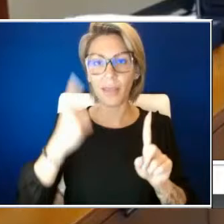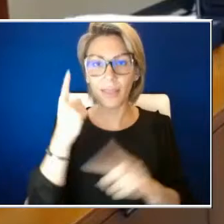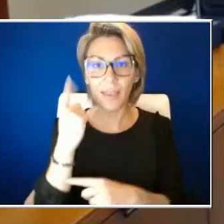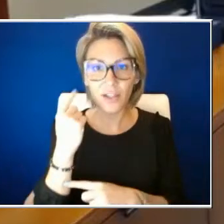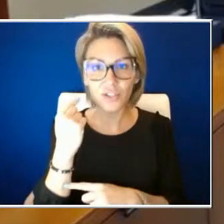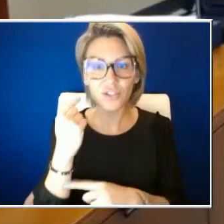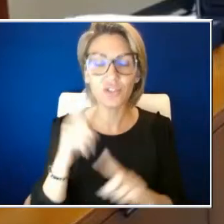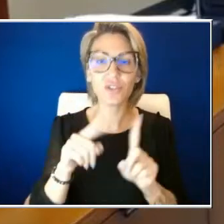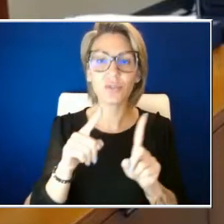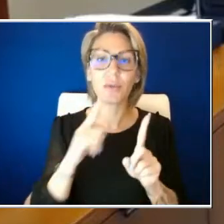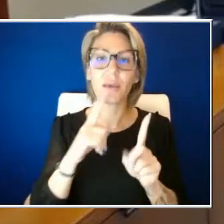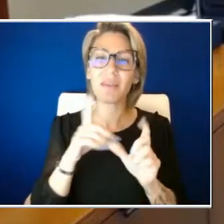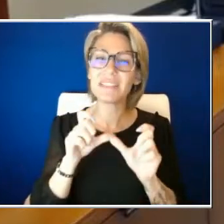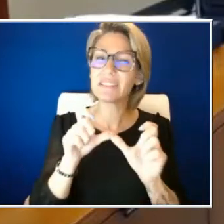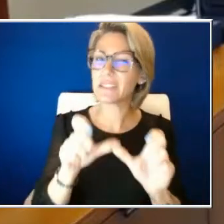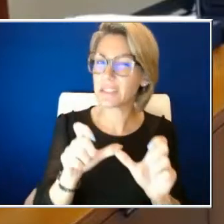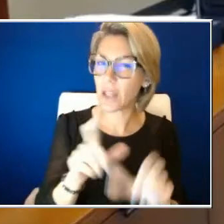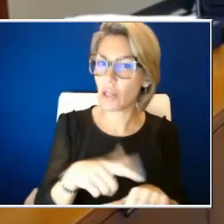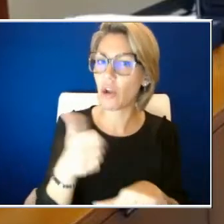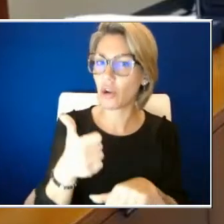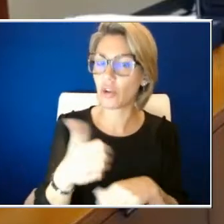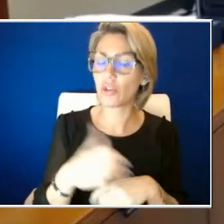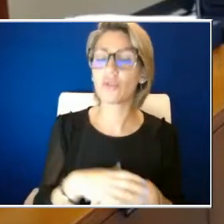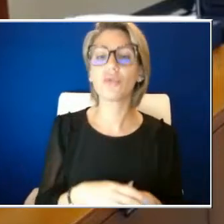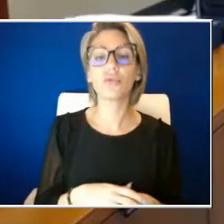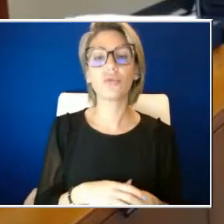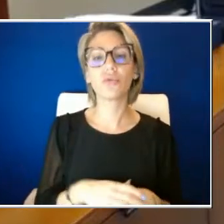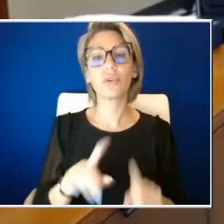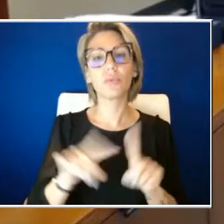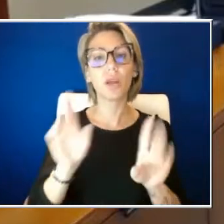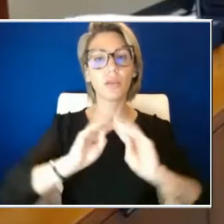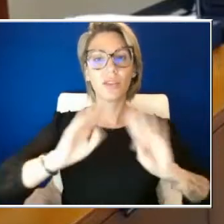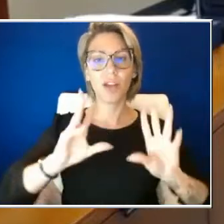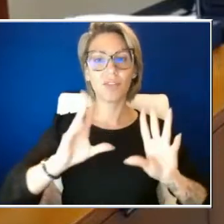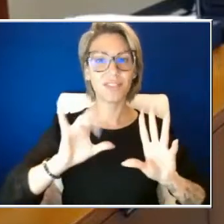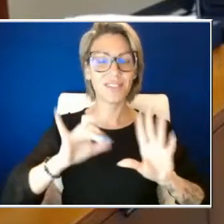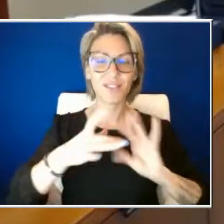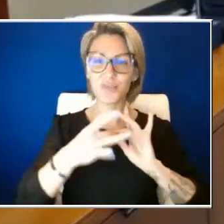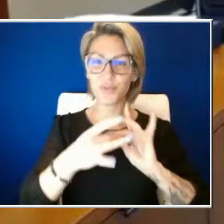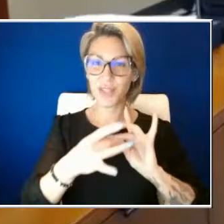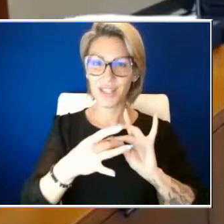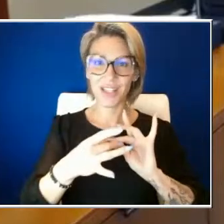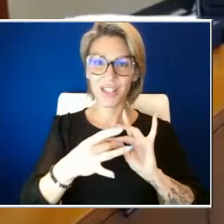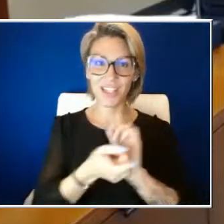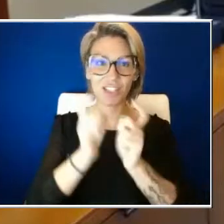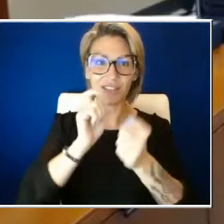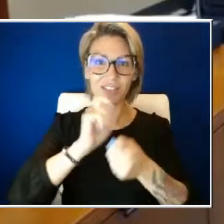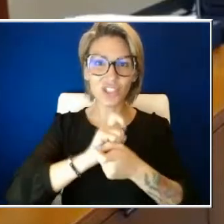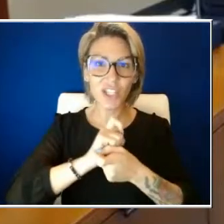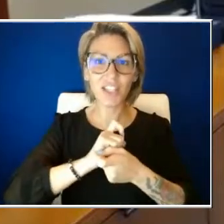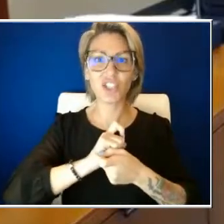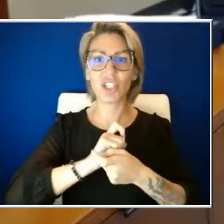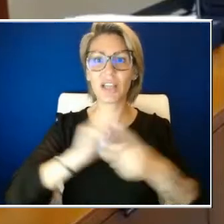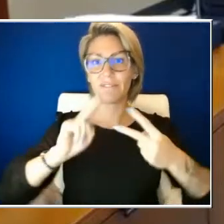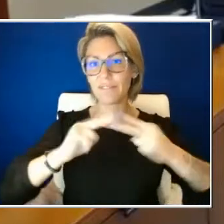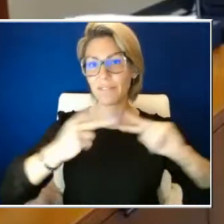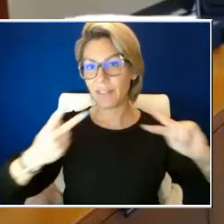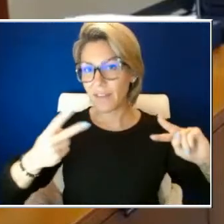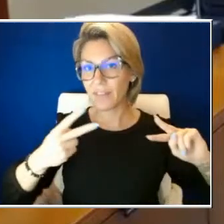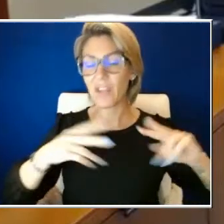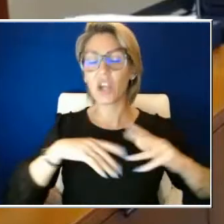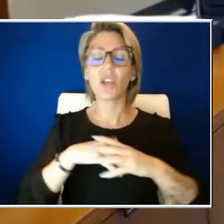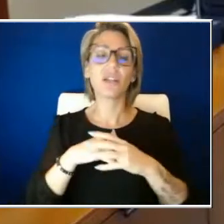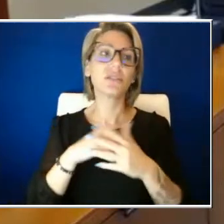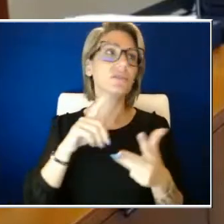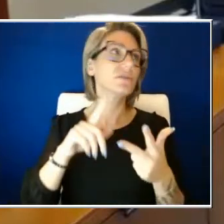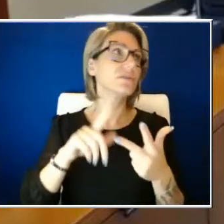little bit longer. But obviously that part of that's probably related to the changing subvariants, the fact that we've not had